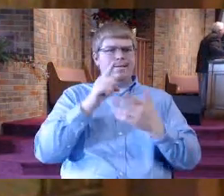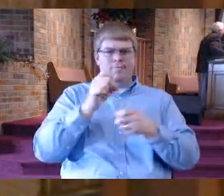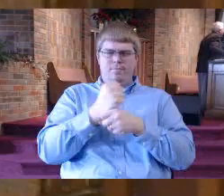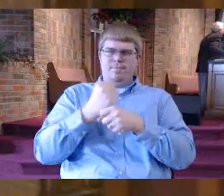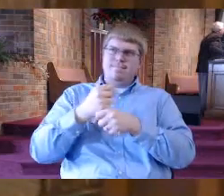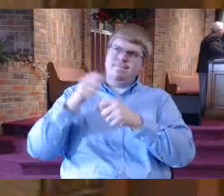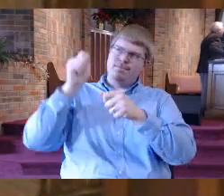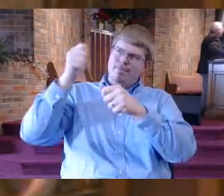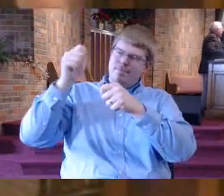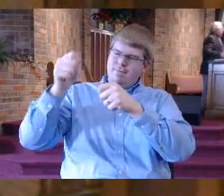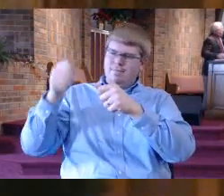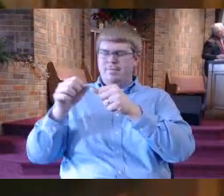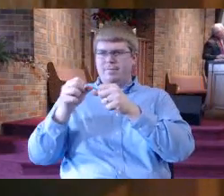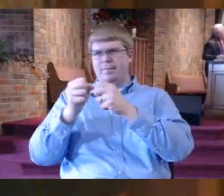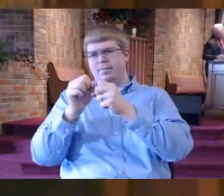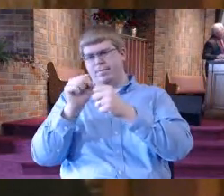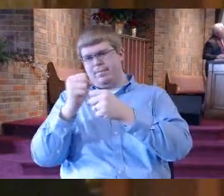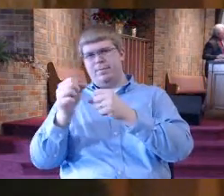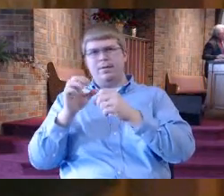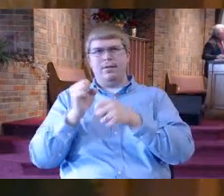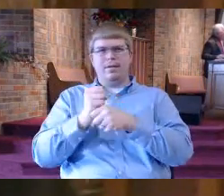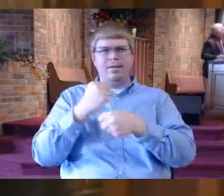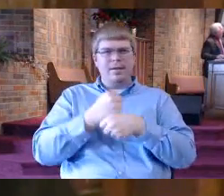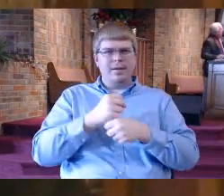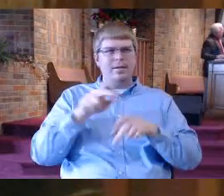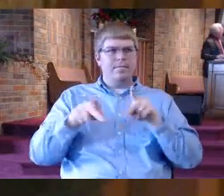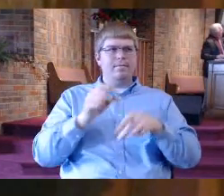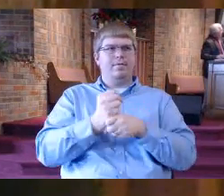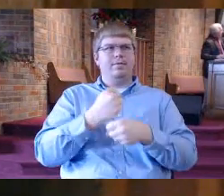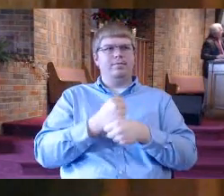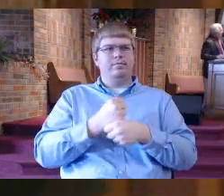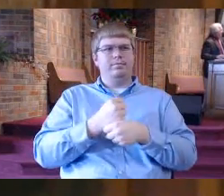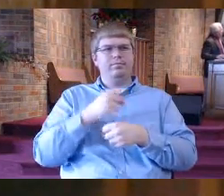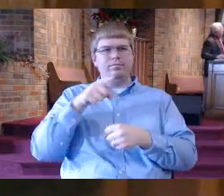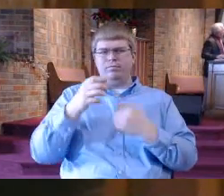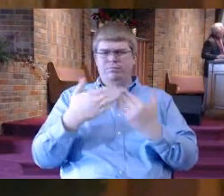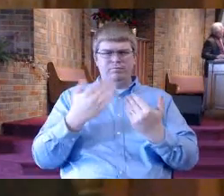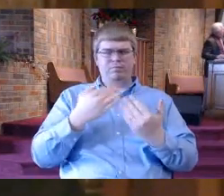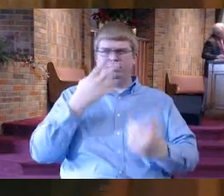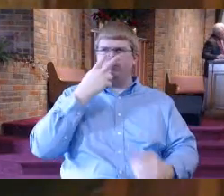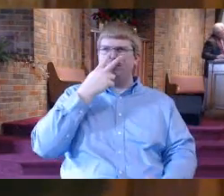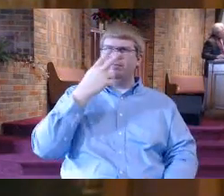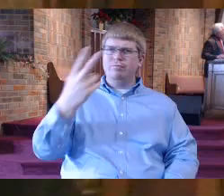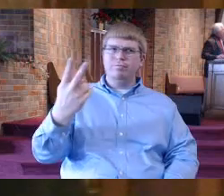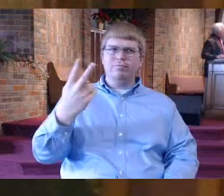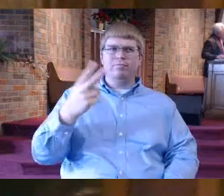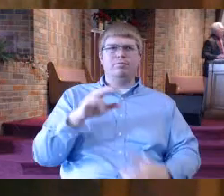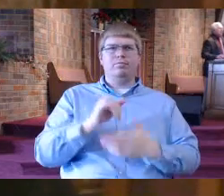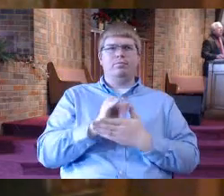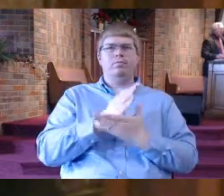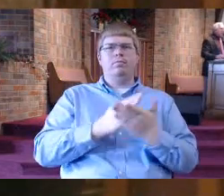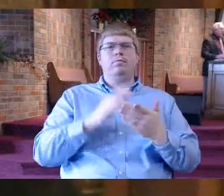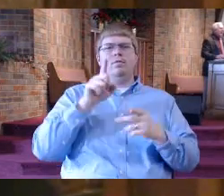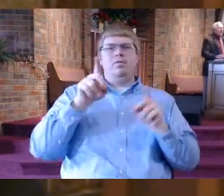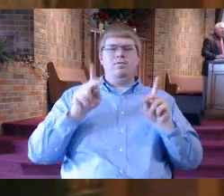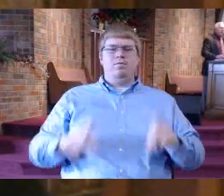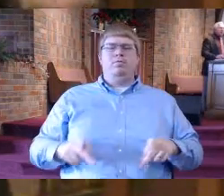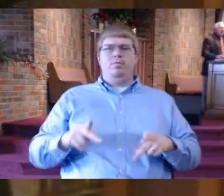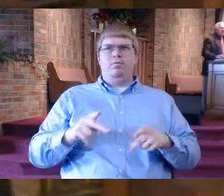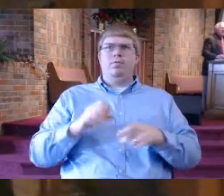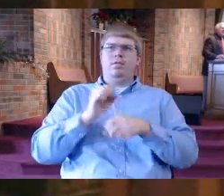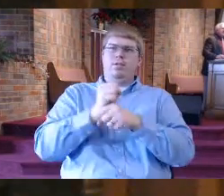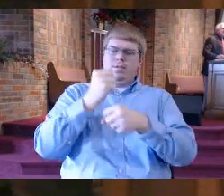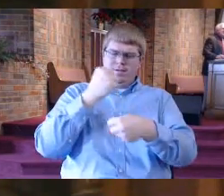anything? You can tell by looking that somebody has carved out that mountain to look like a